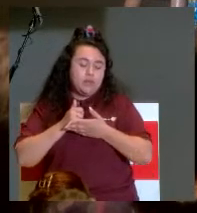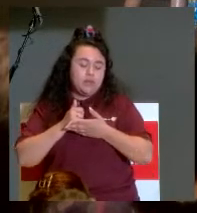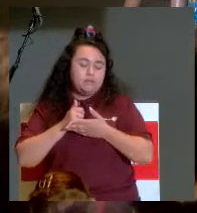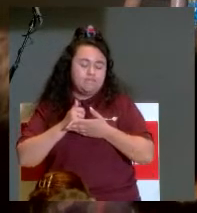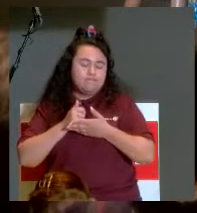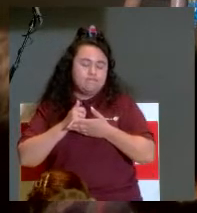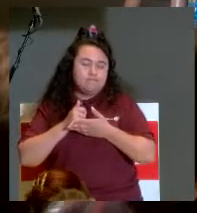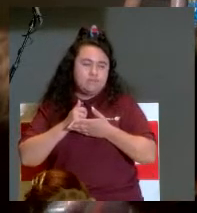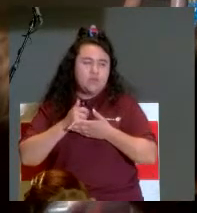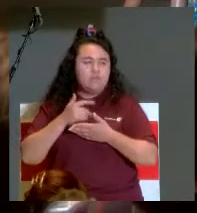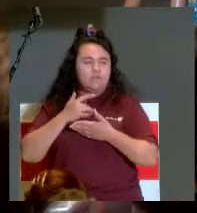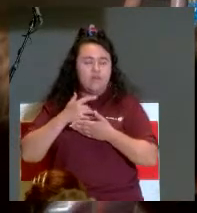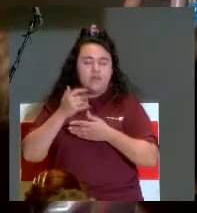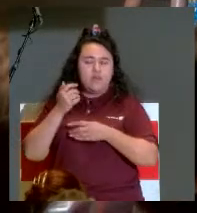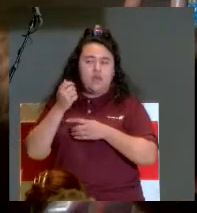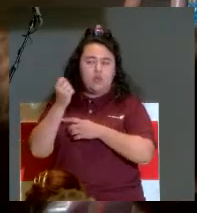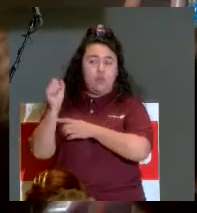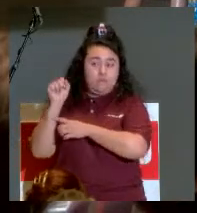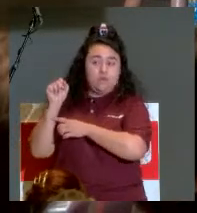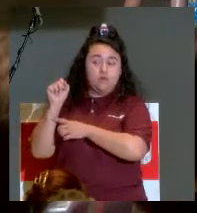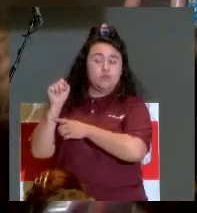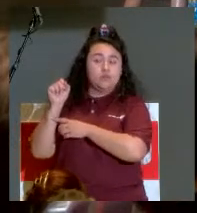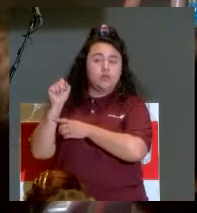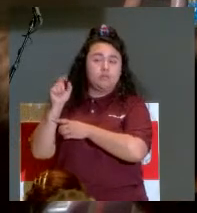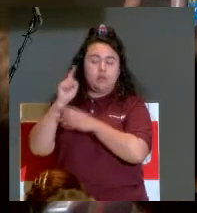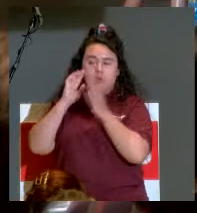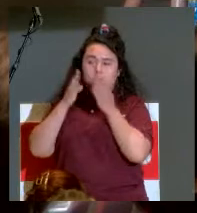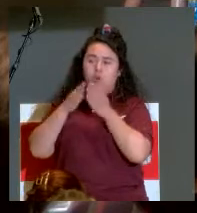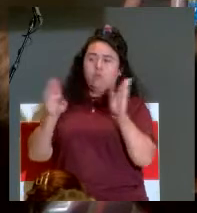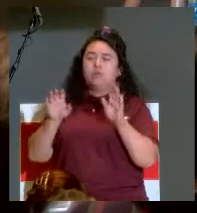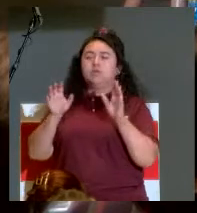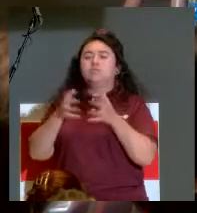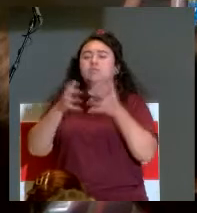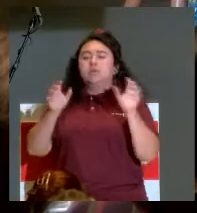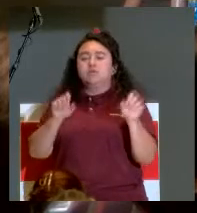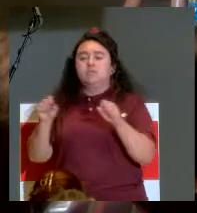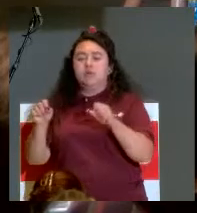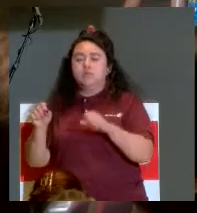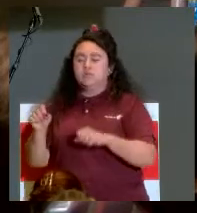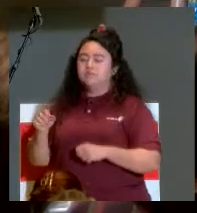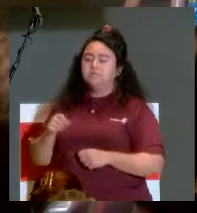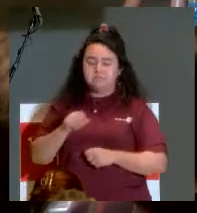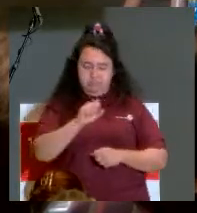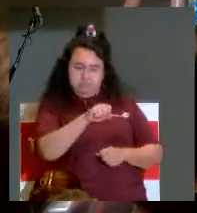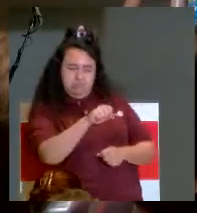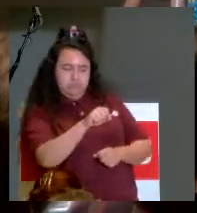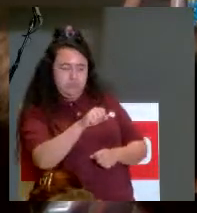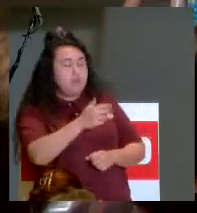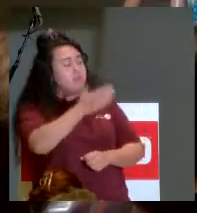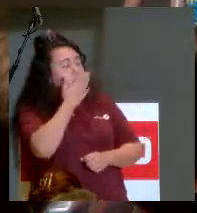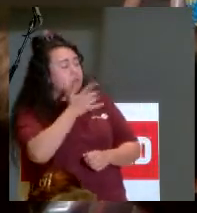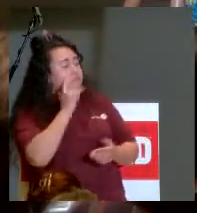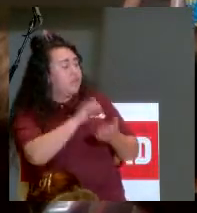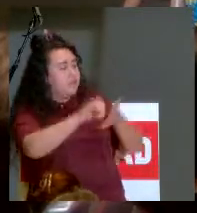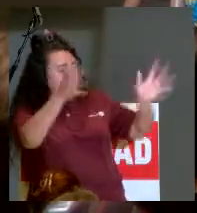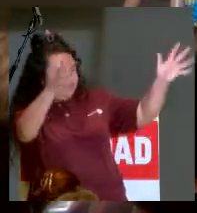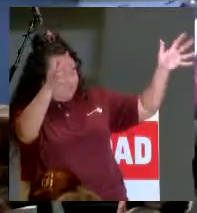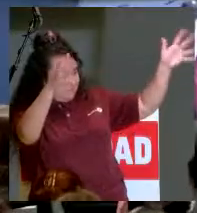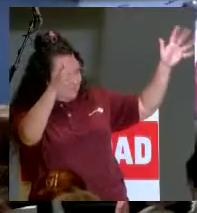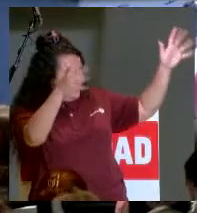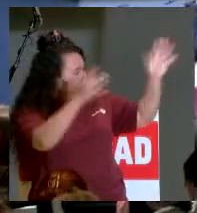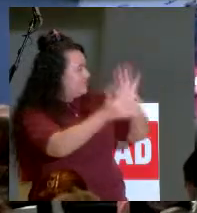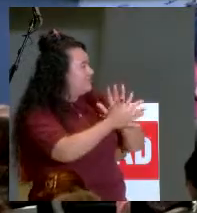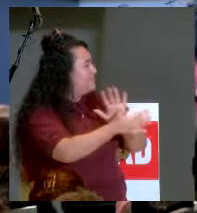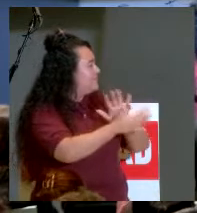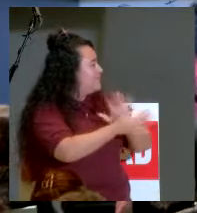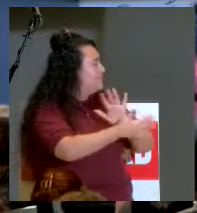or revolutionary as I can. We were talking earlier with Doug. Yeah, thank you. Can we? Yes.